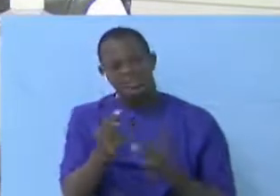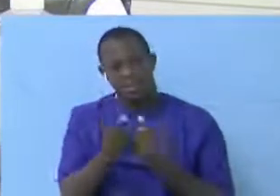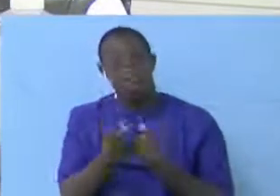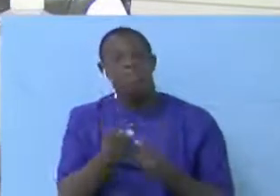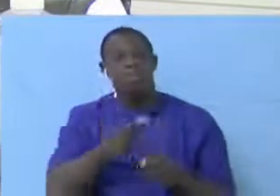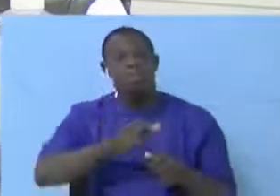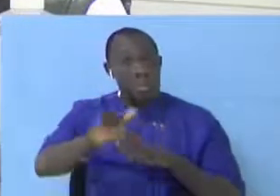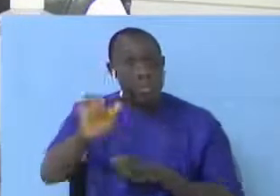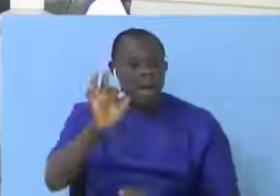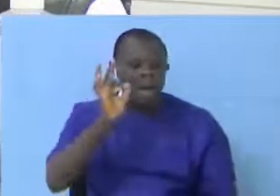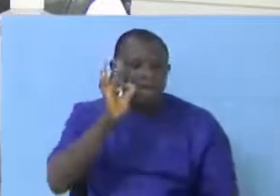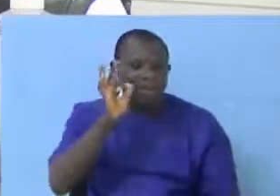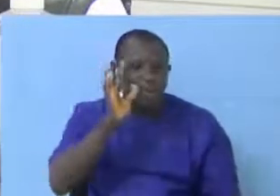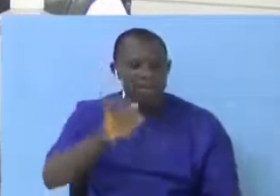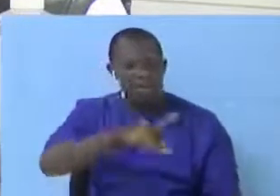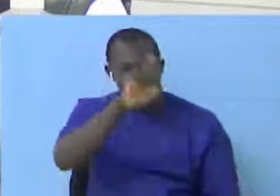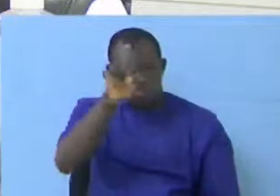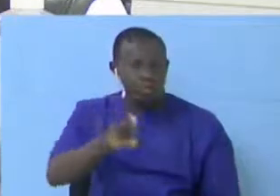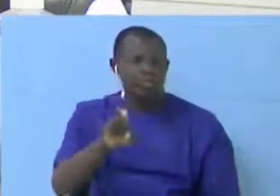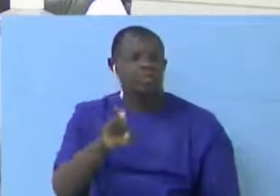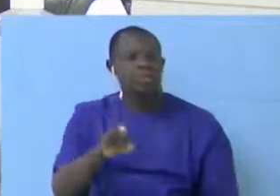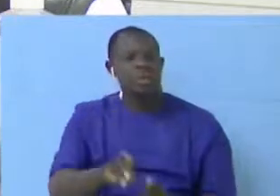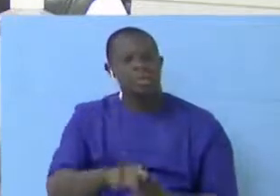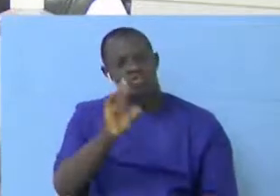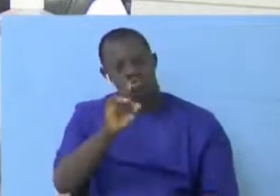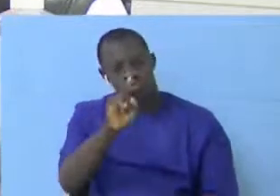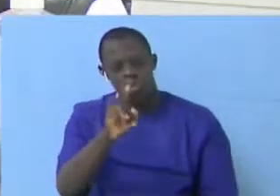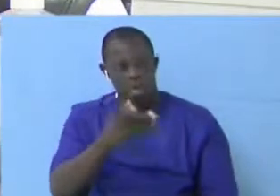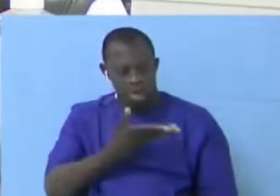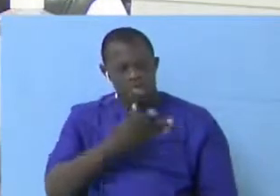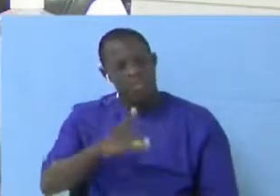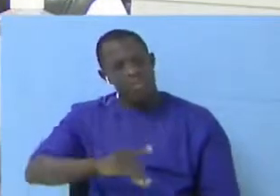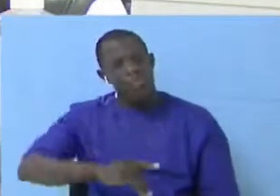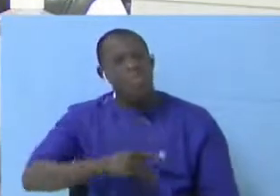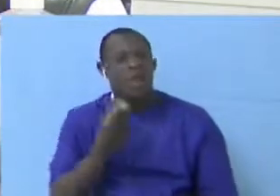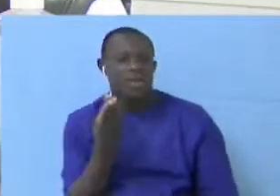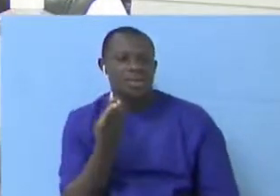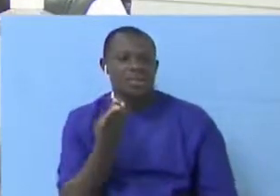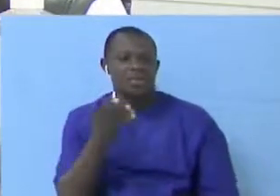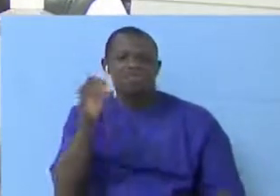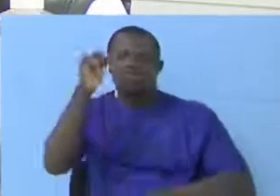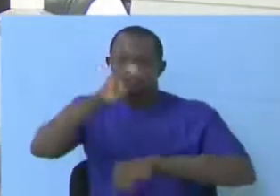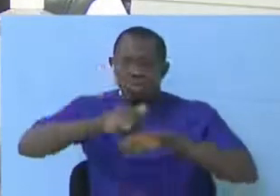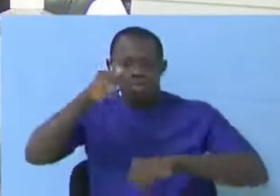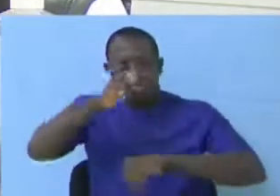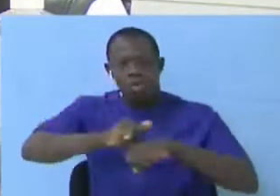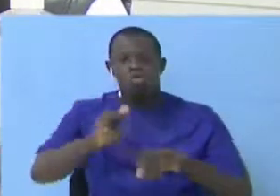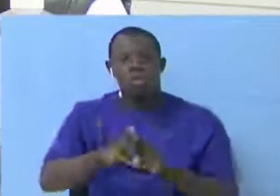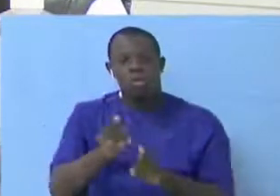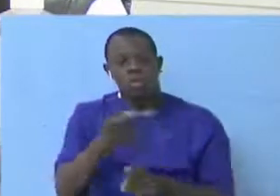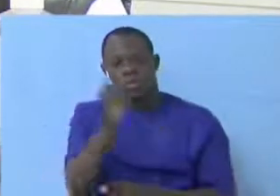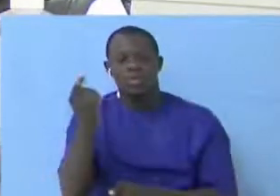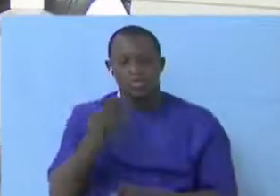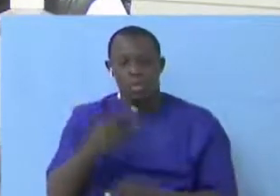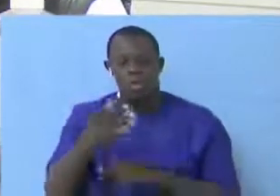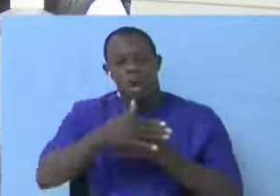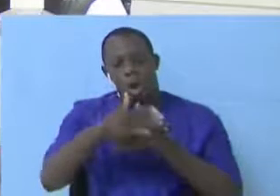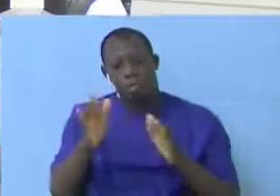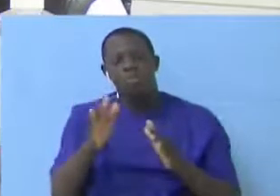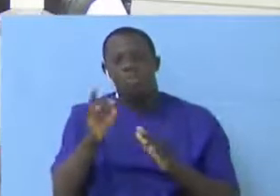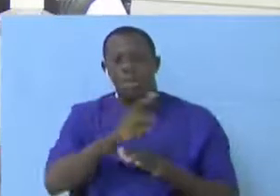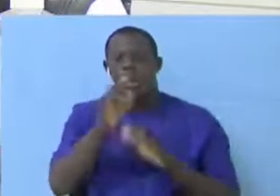you take pride in torturing these two people to confess? where I am sitting,